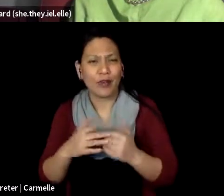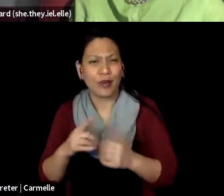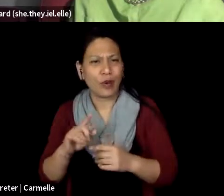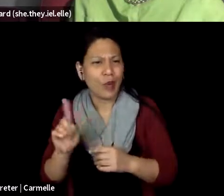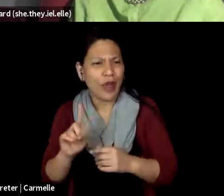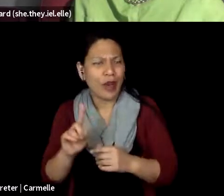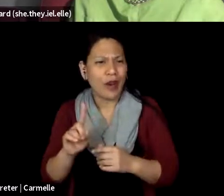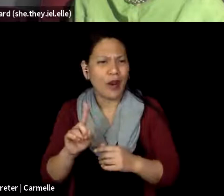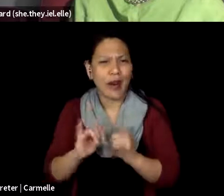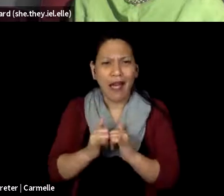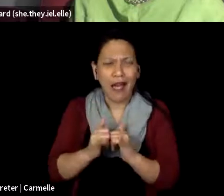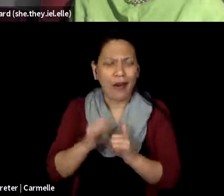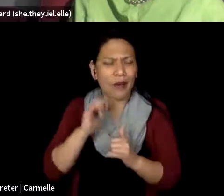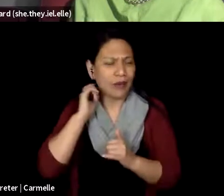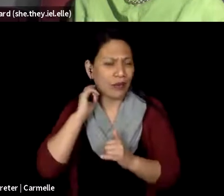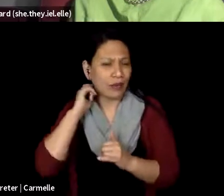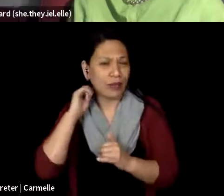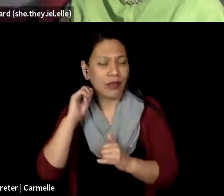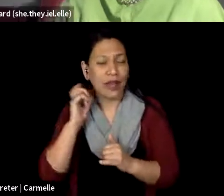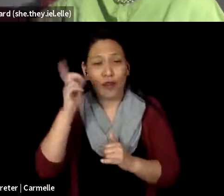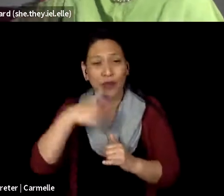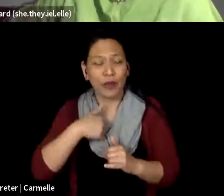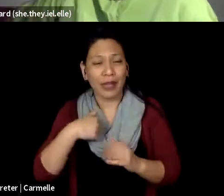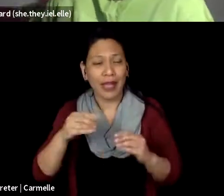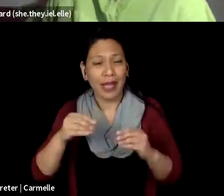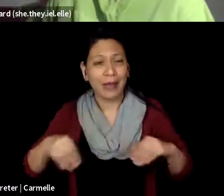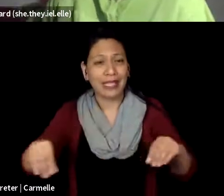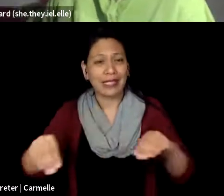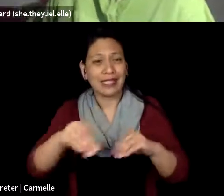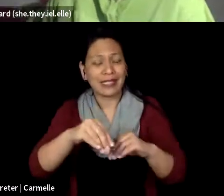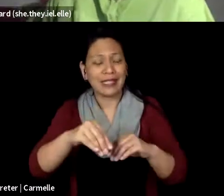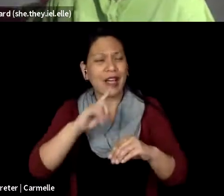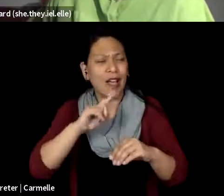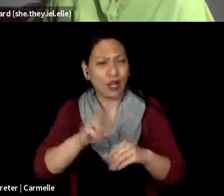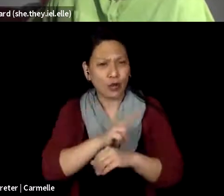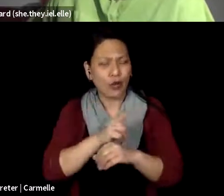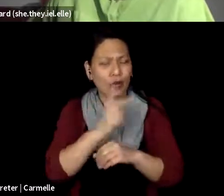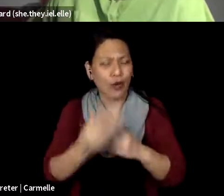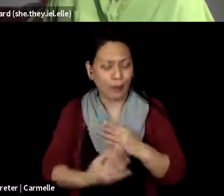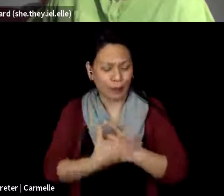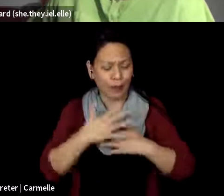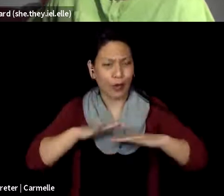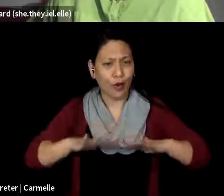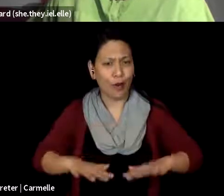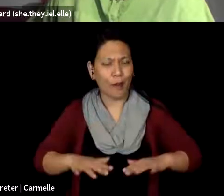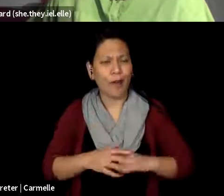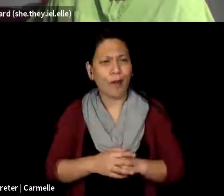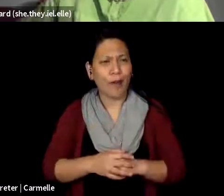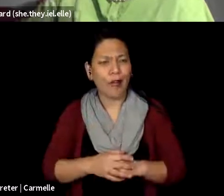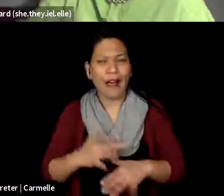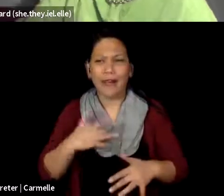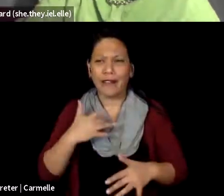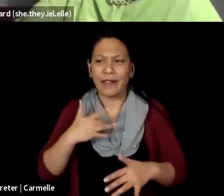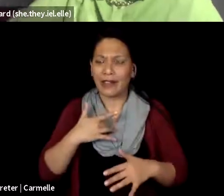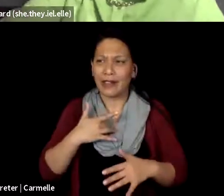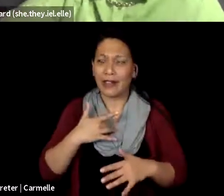You know, I use medicines to call my ancestors in, and I find physical presences sometimes of